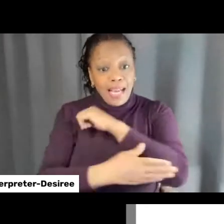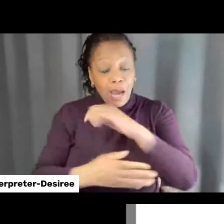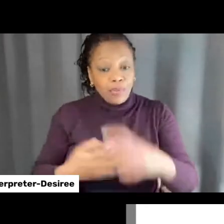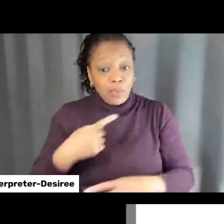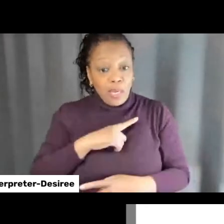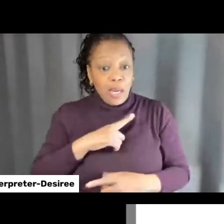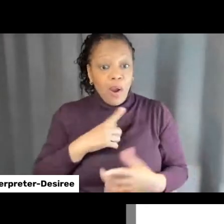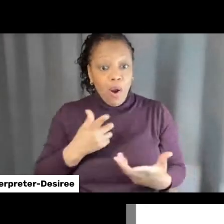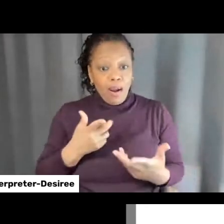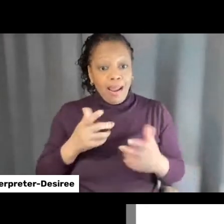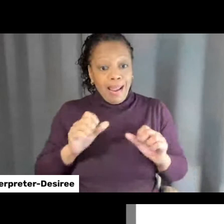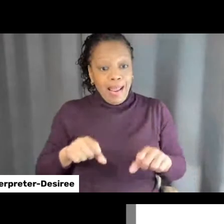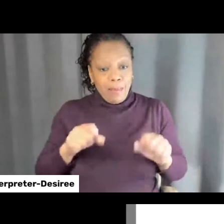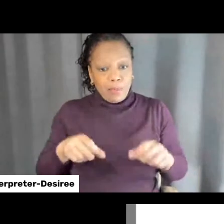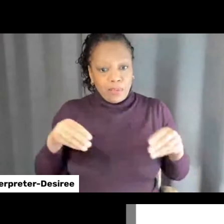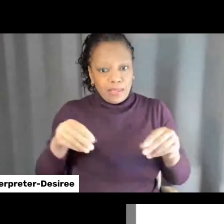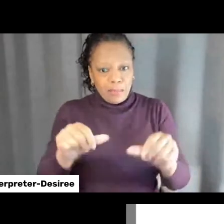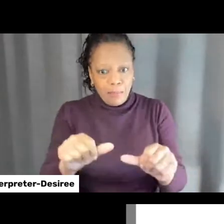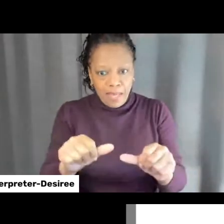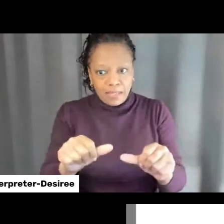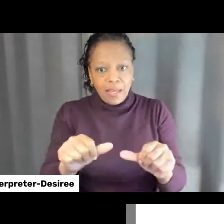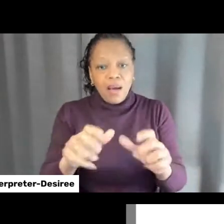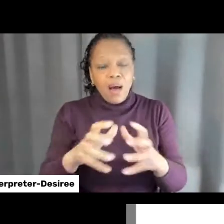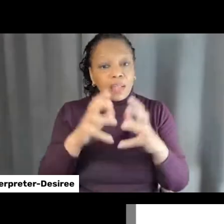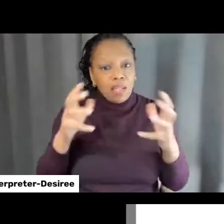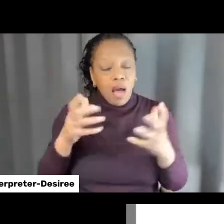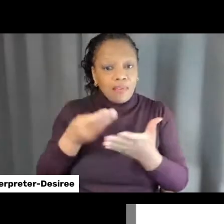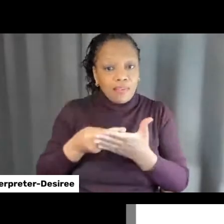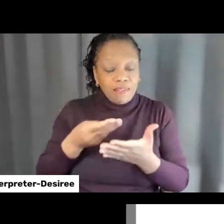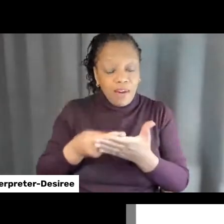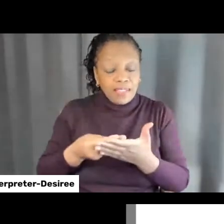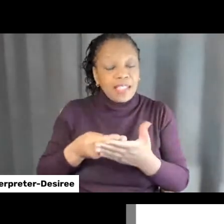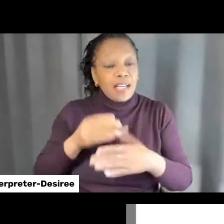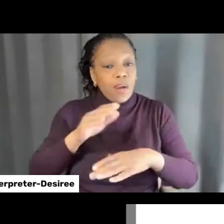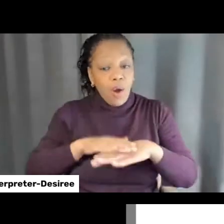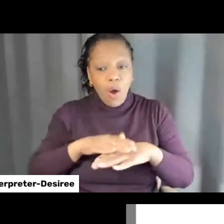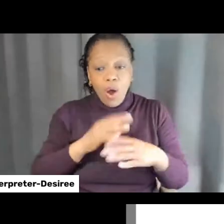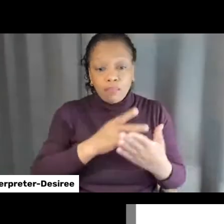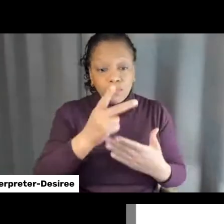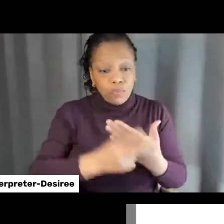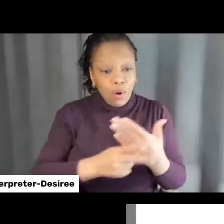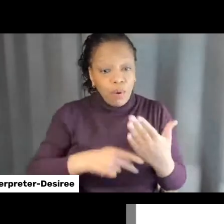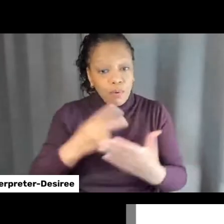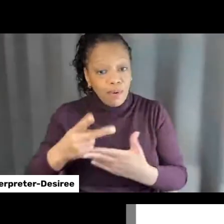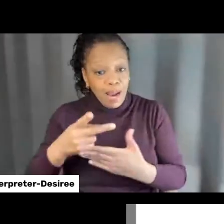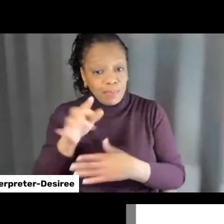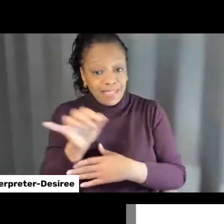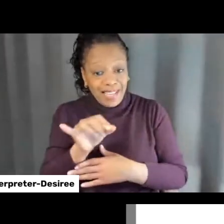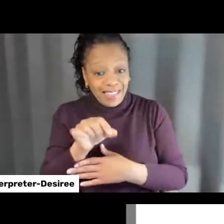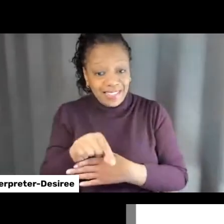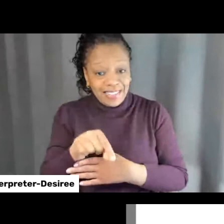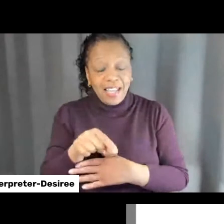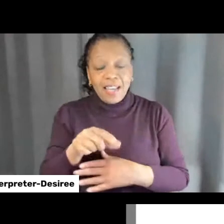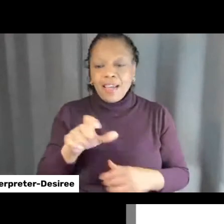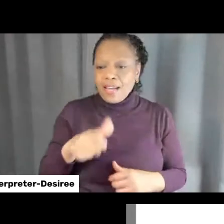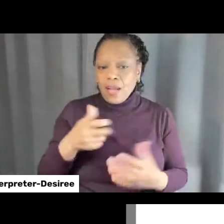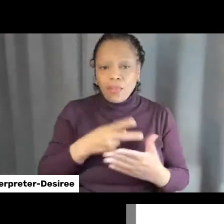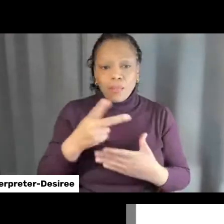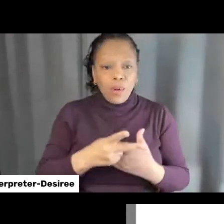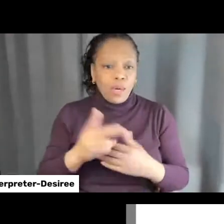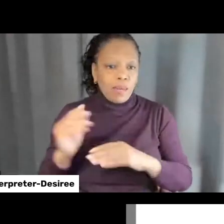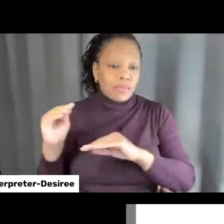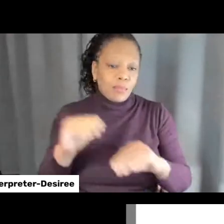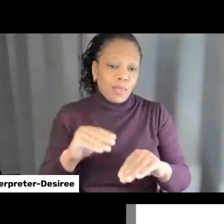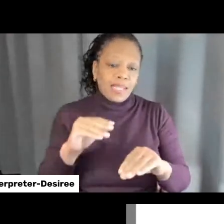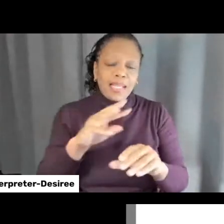of the funding we're going to receive directly on programs like this and other programs, kind of putting services directly into the community. And